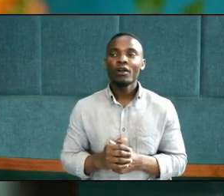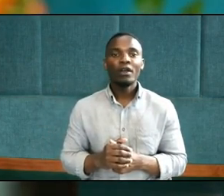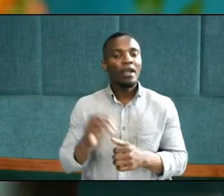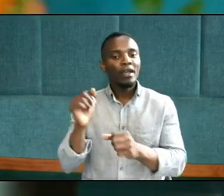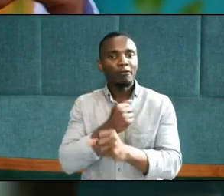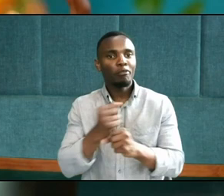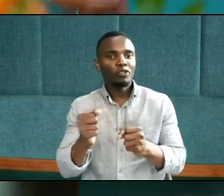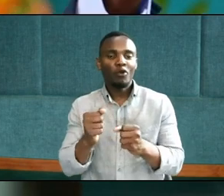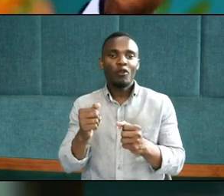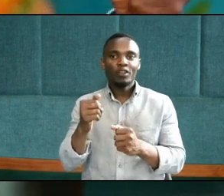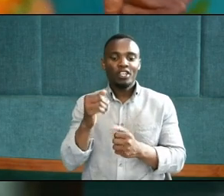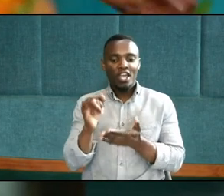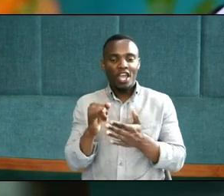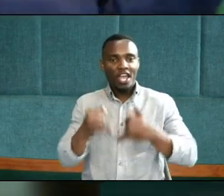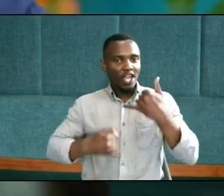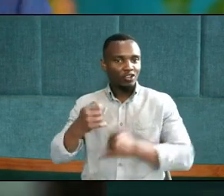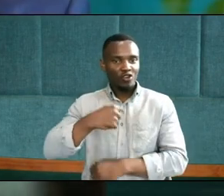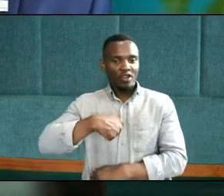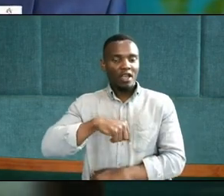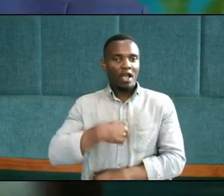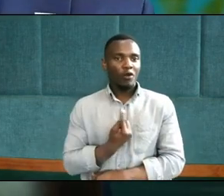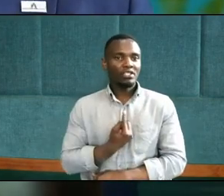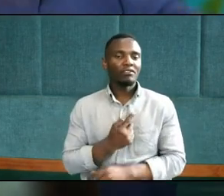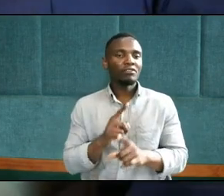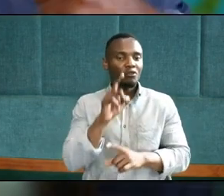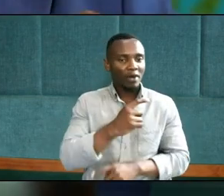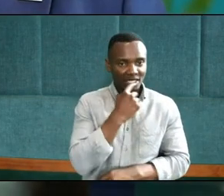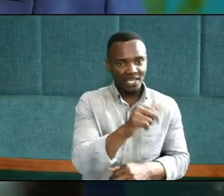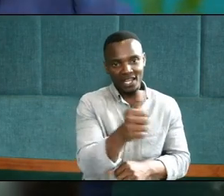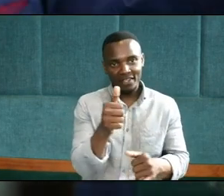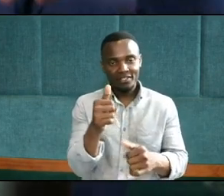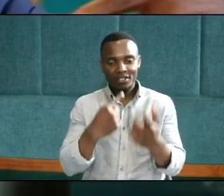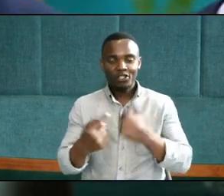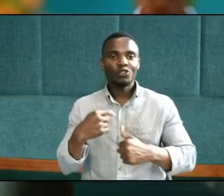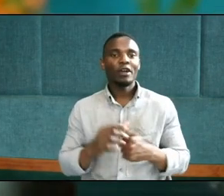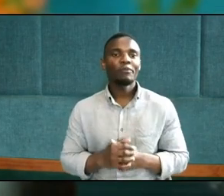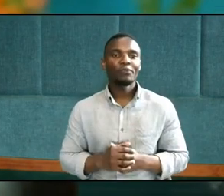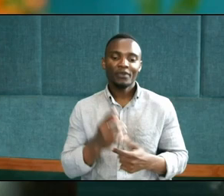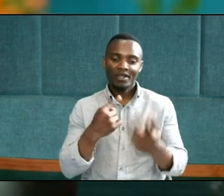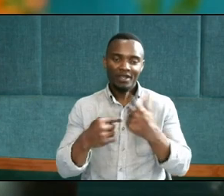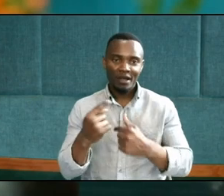it. So if you're enjoying to be in the kingdom, tell others, okay, hamba, enjoy.